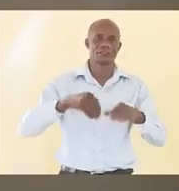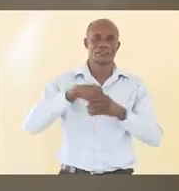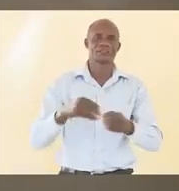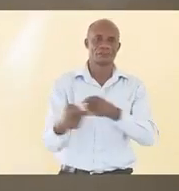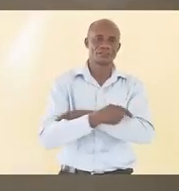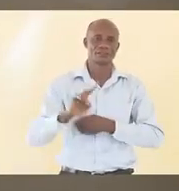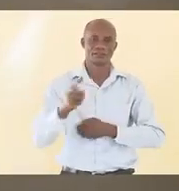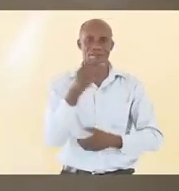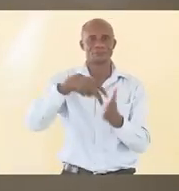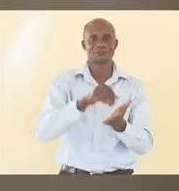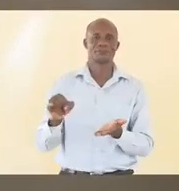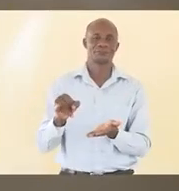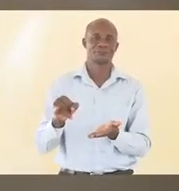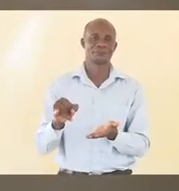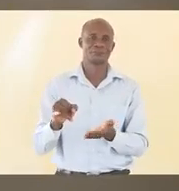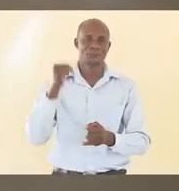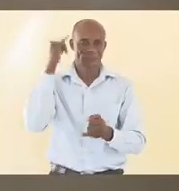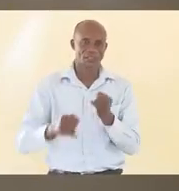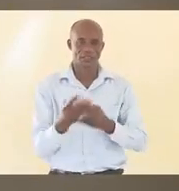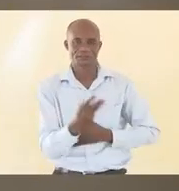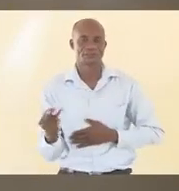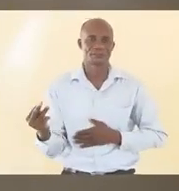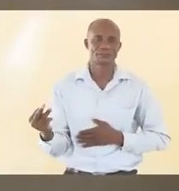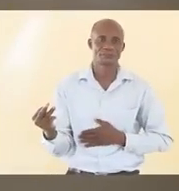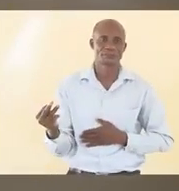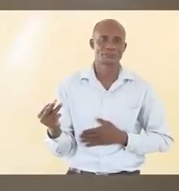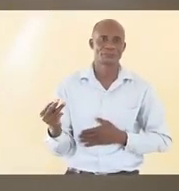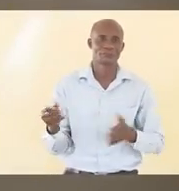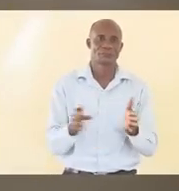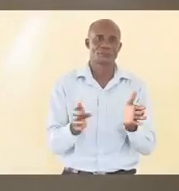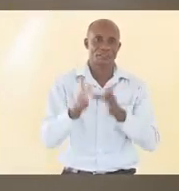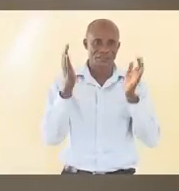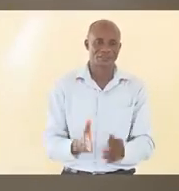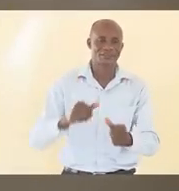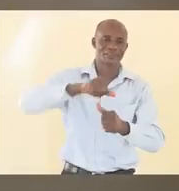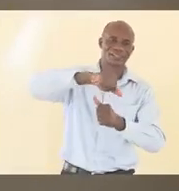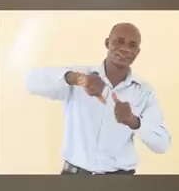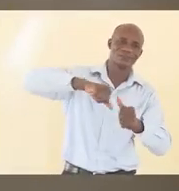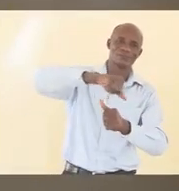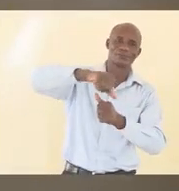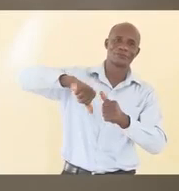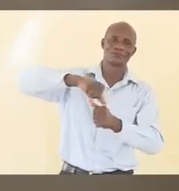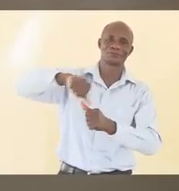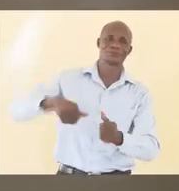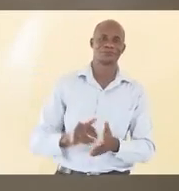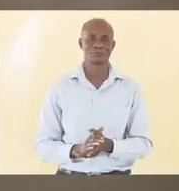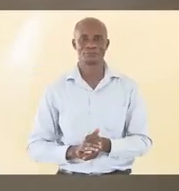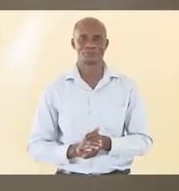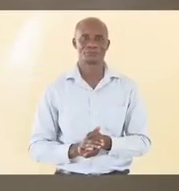today's second reading. And the last ingredient is Christian fellowship. That's the